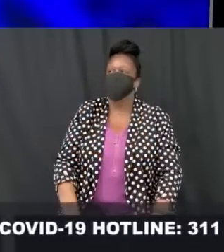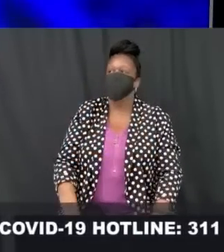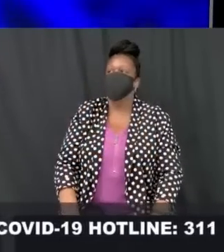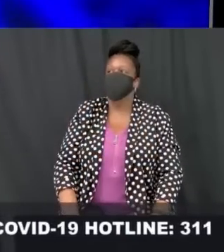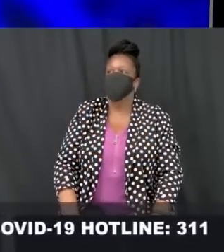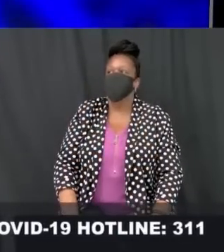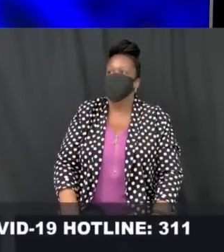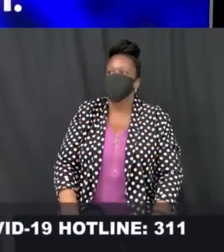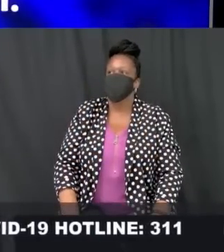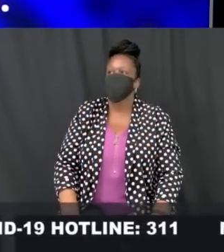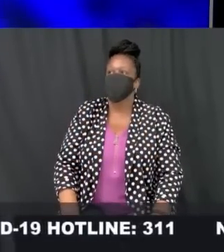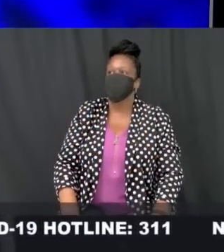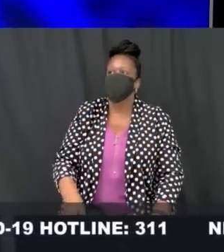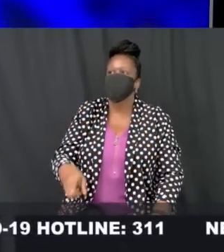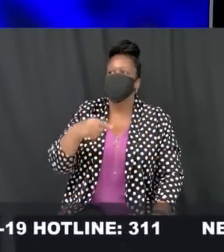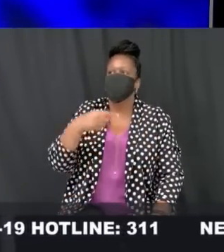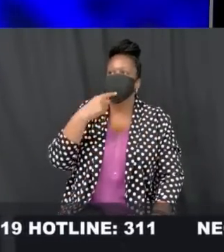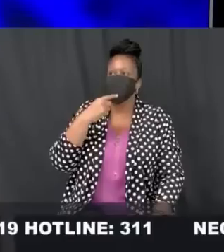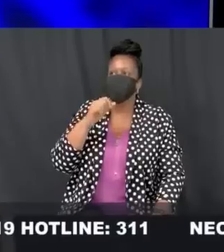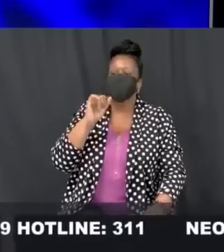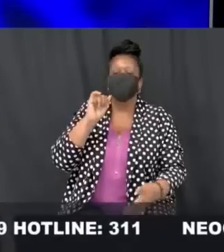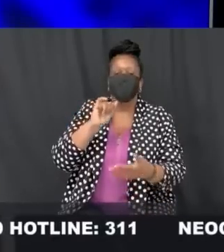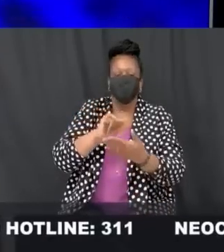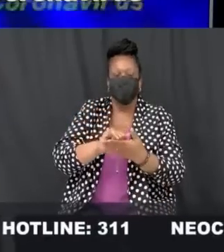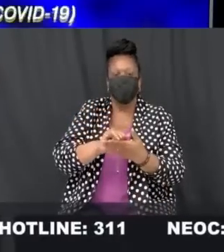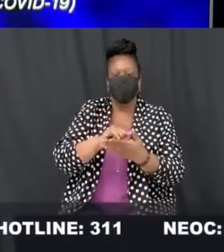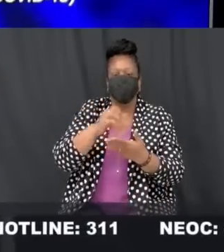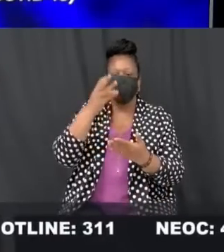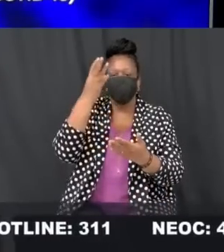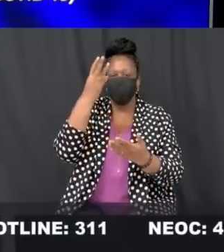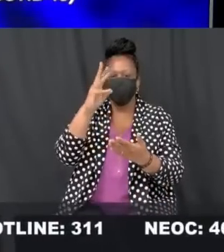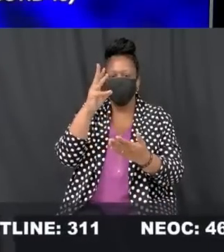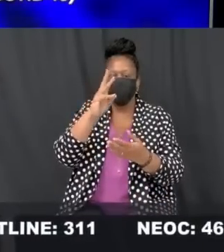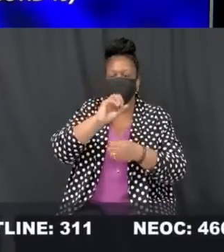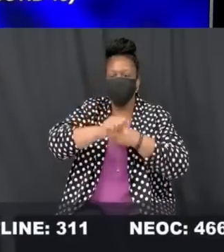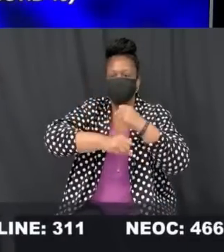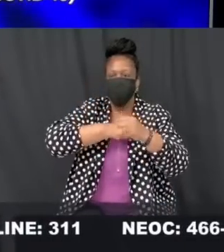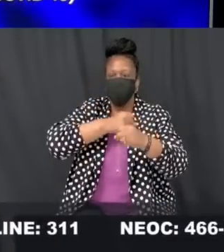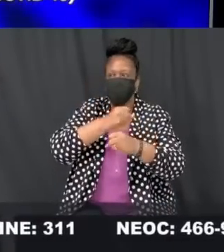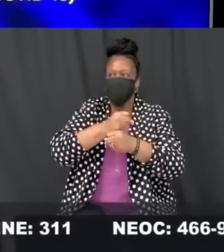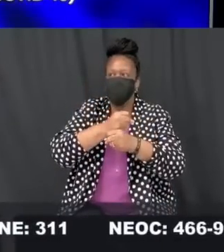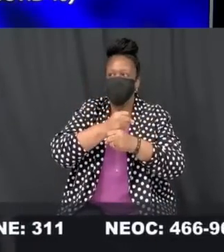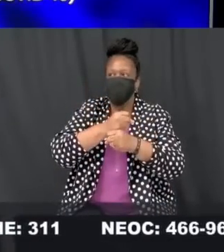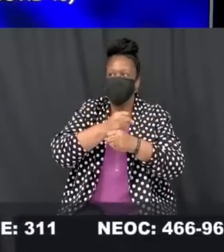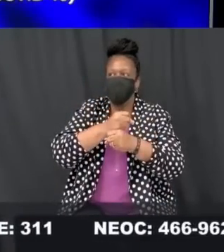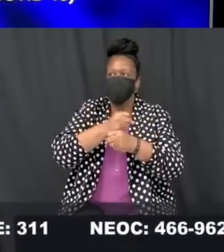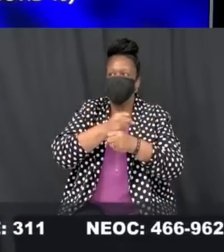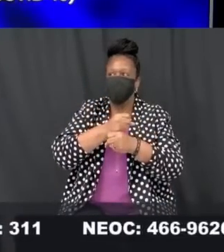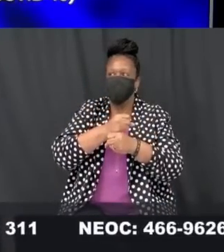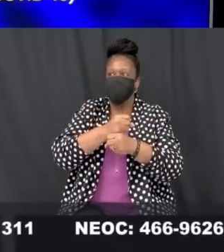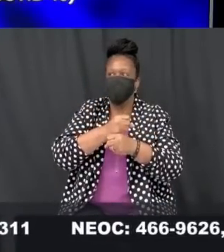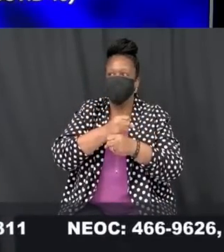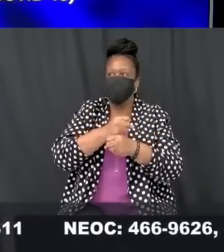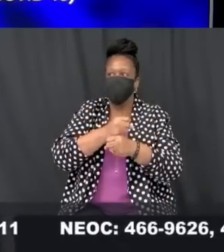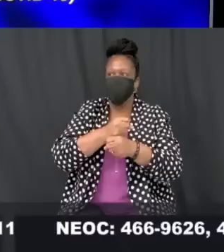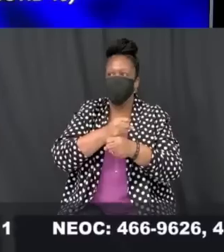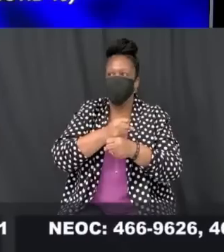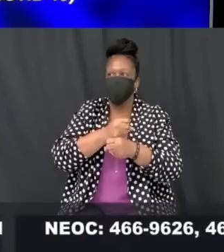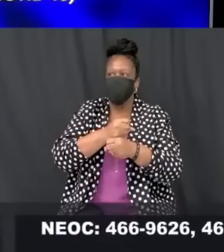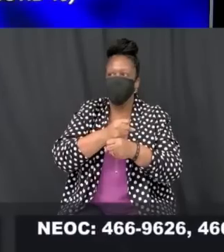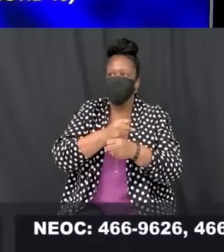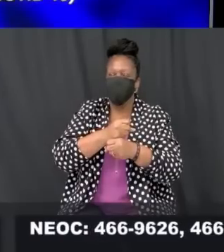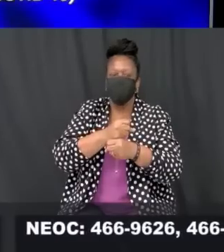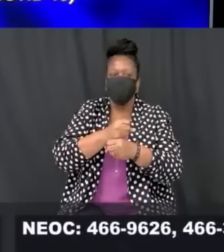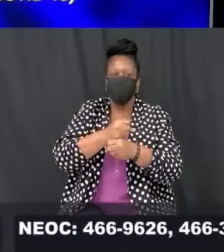years and above. However, it still has emergency use for persons 12